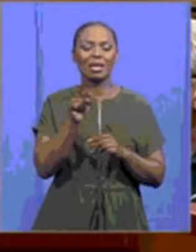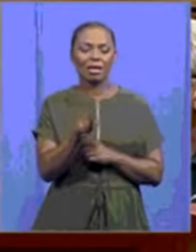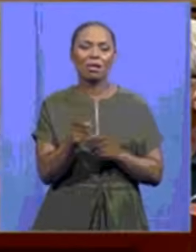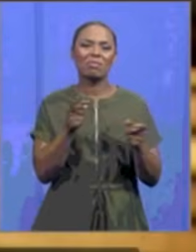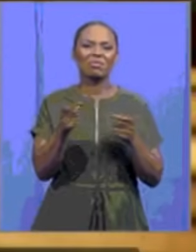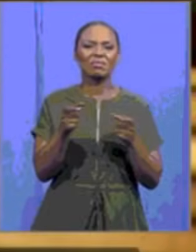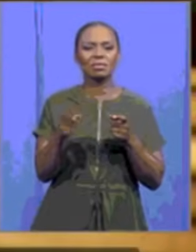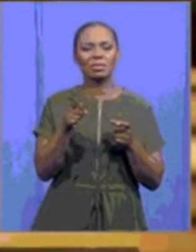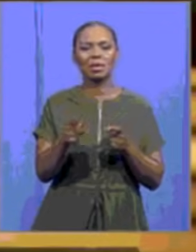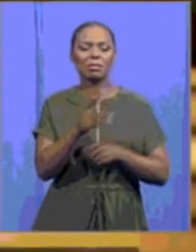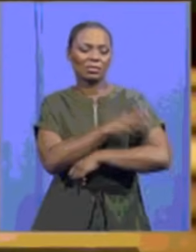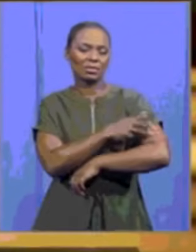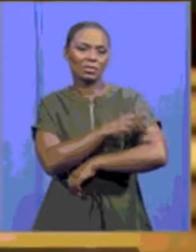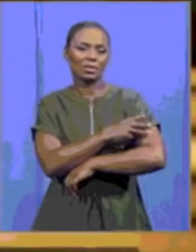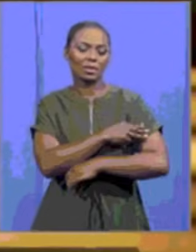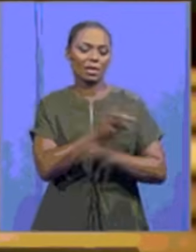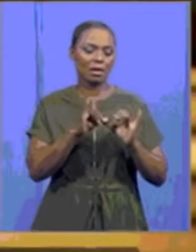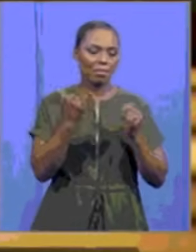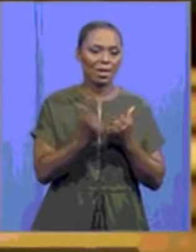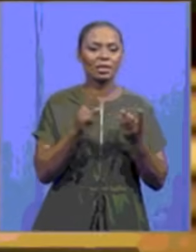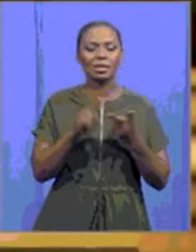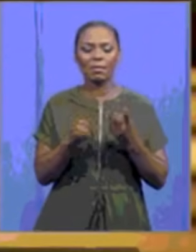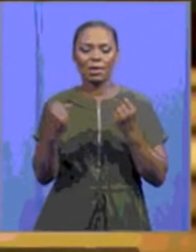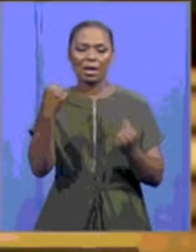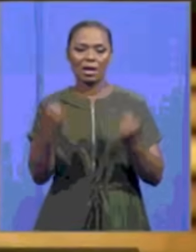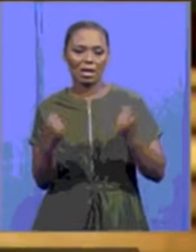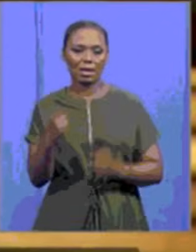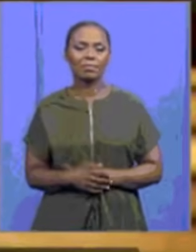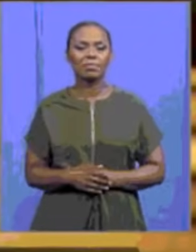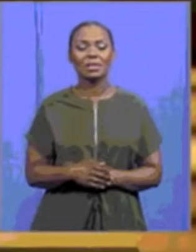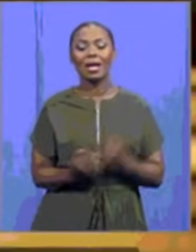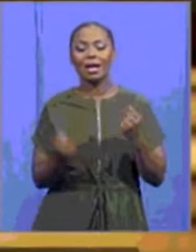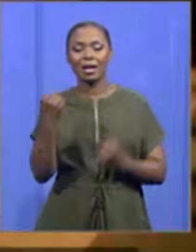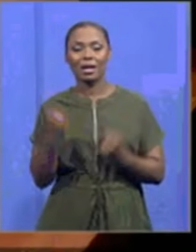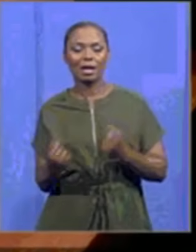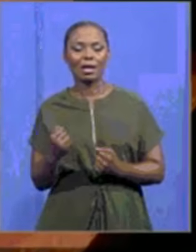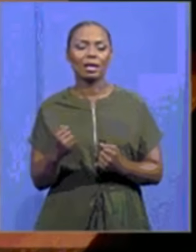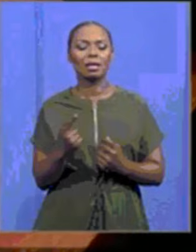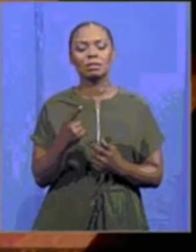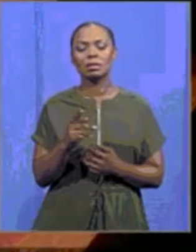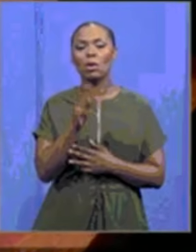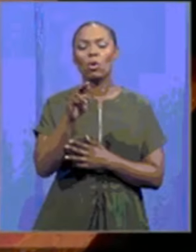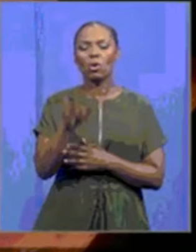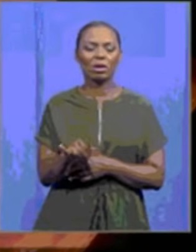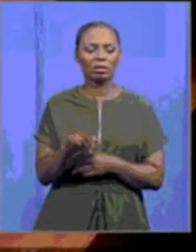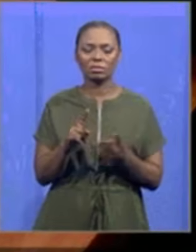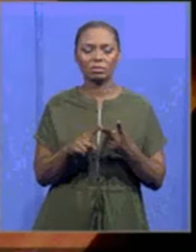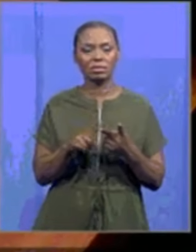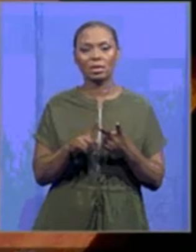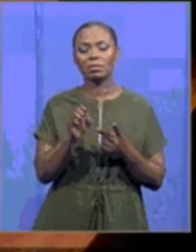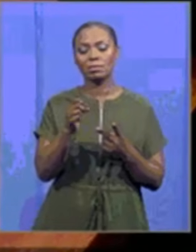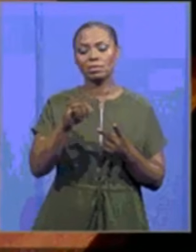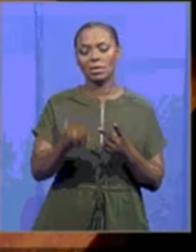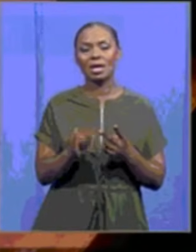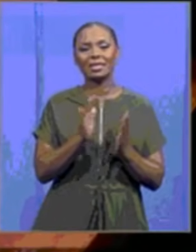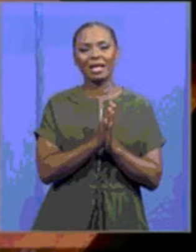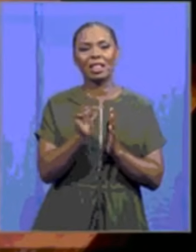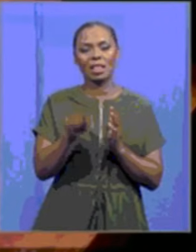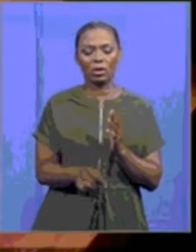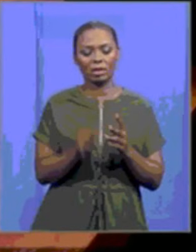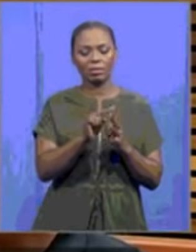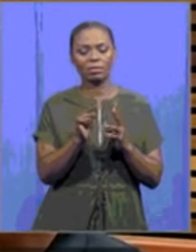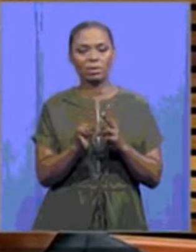khamphane eo mmoho le koloi. Ka bobedi koloi le Rajuli ba lokolotswe ka beili ya diranta tse 10,000 motho ka mong